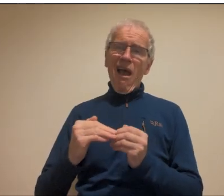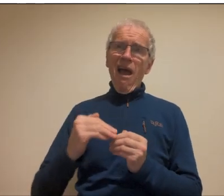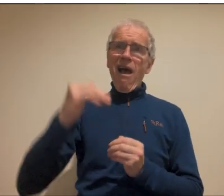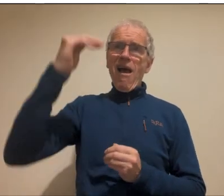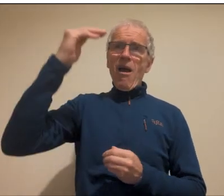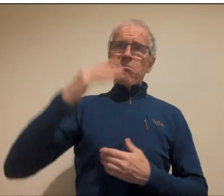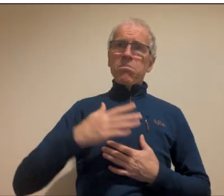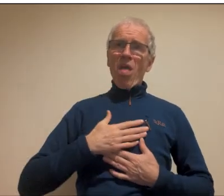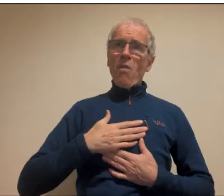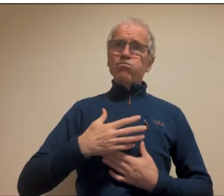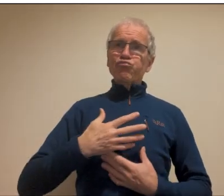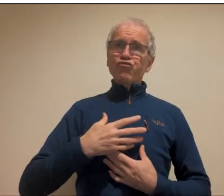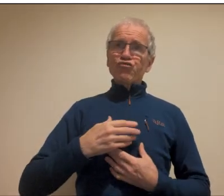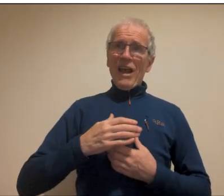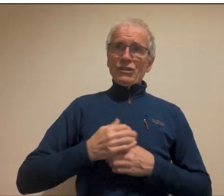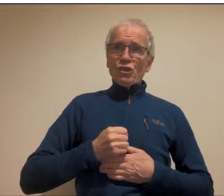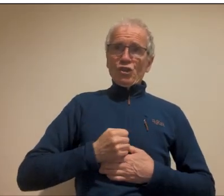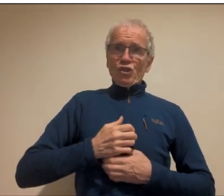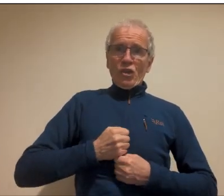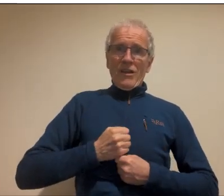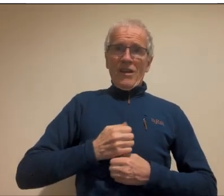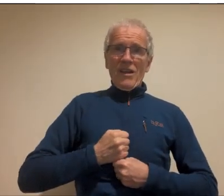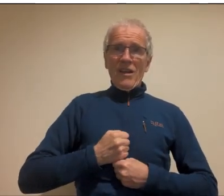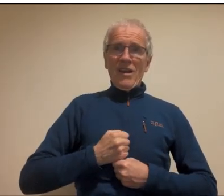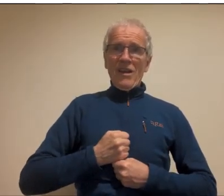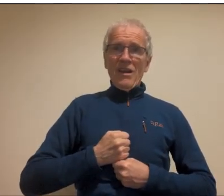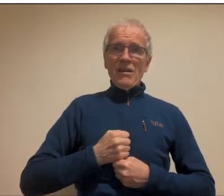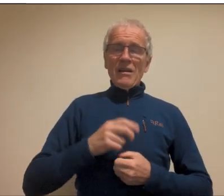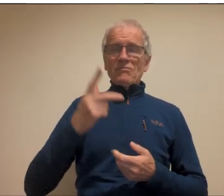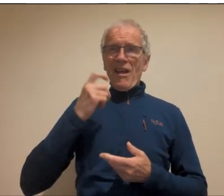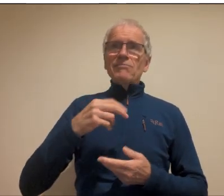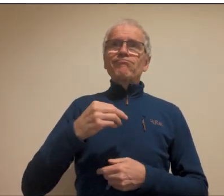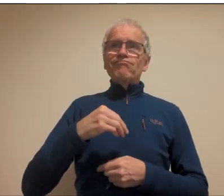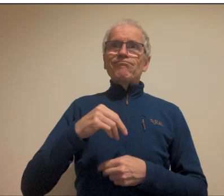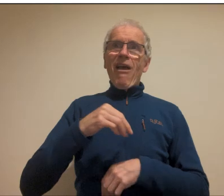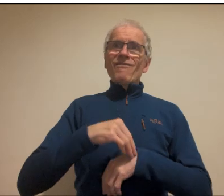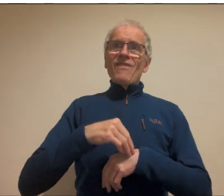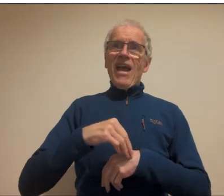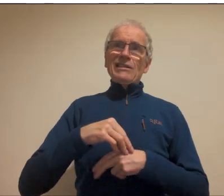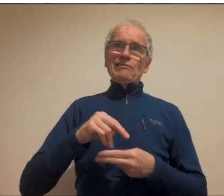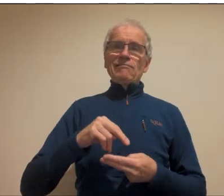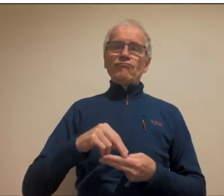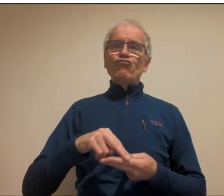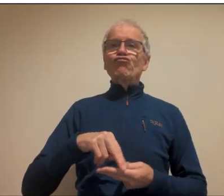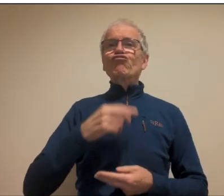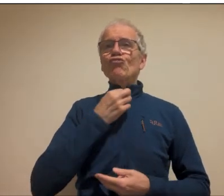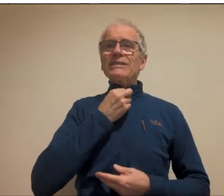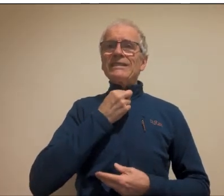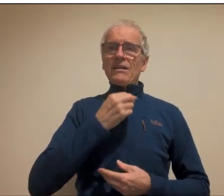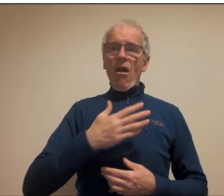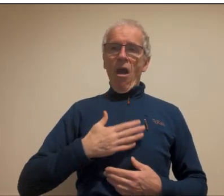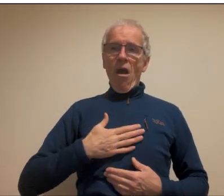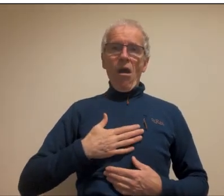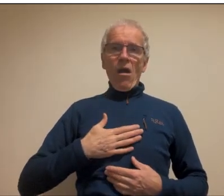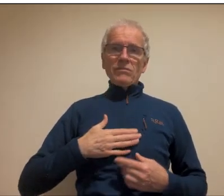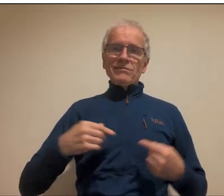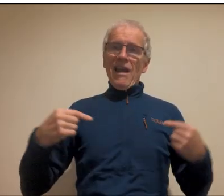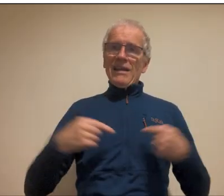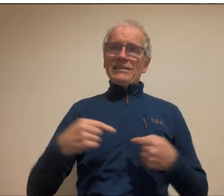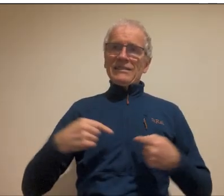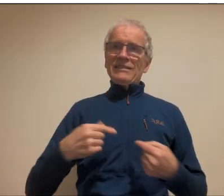Stress over an extended period can lead to high blood pressure, which increases the risk of heart attack and